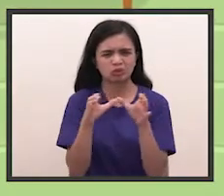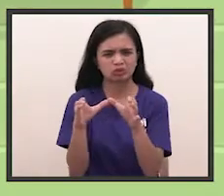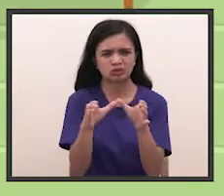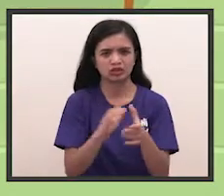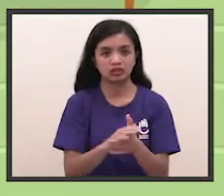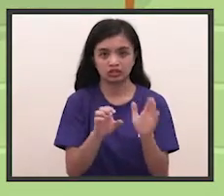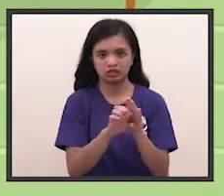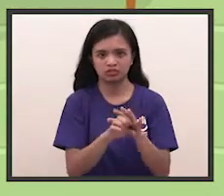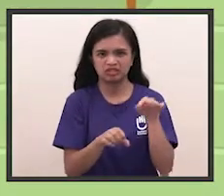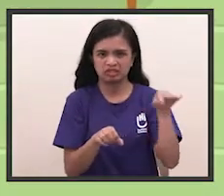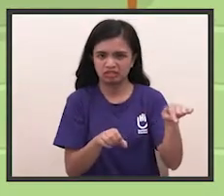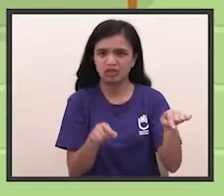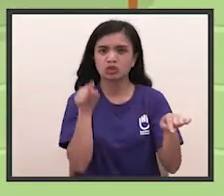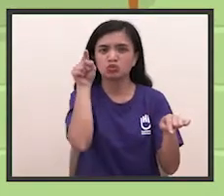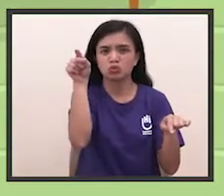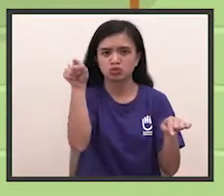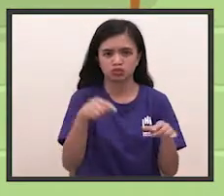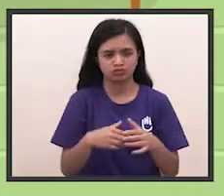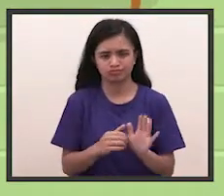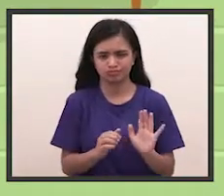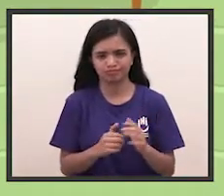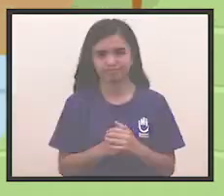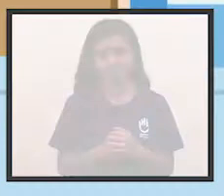such as here and there.